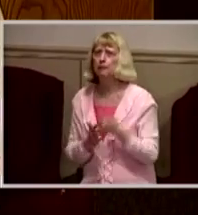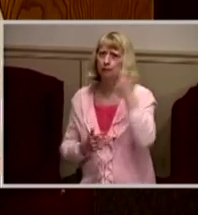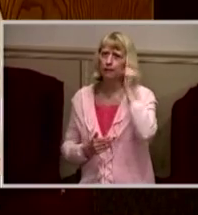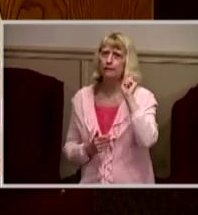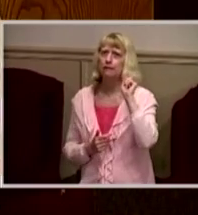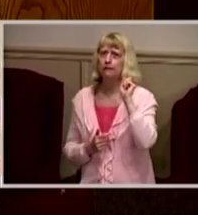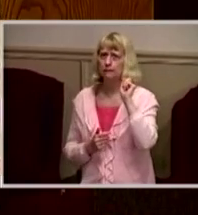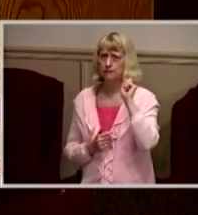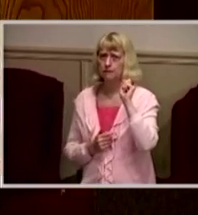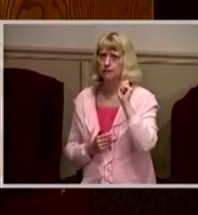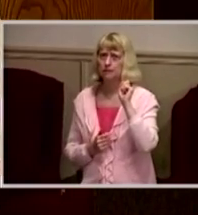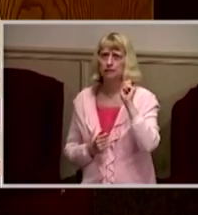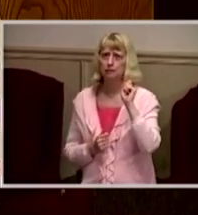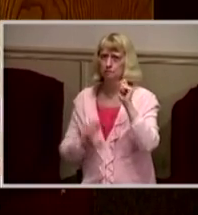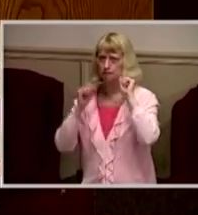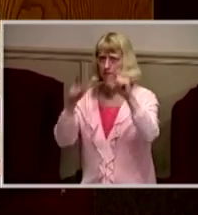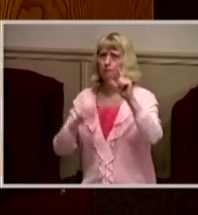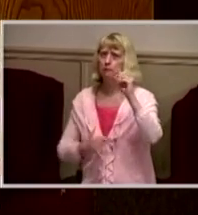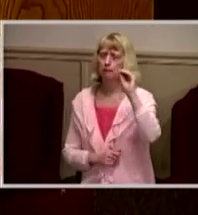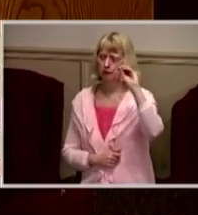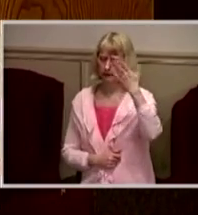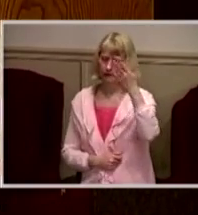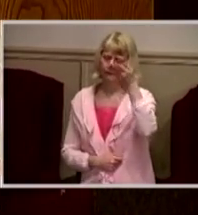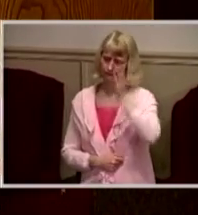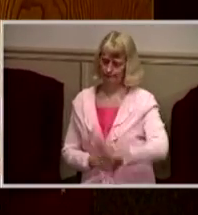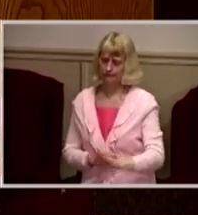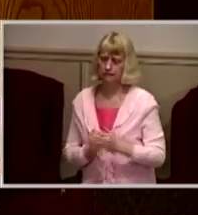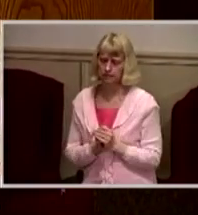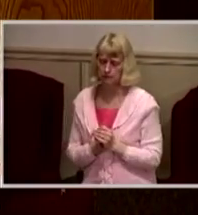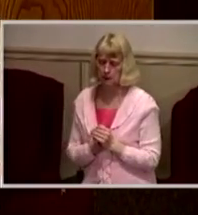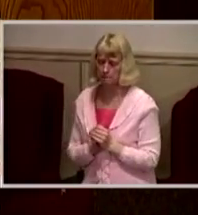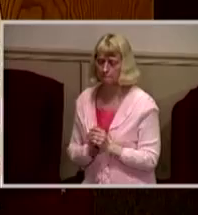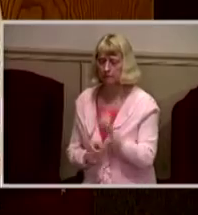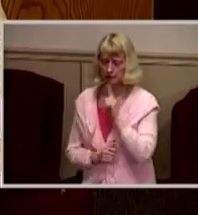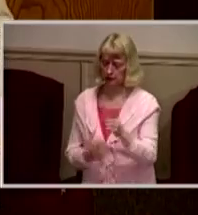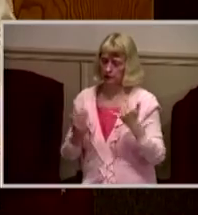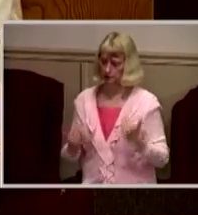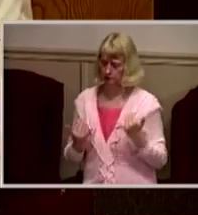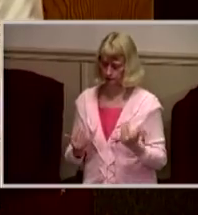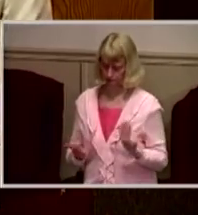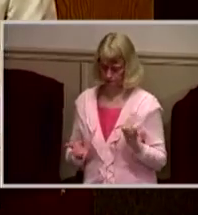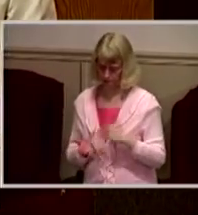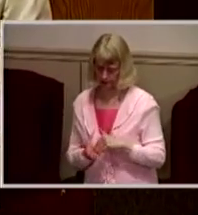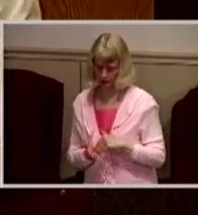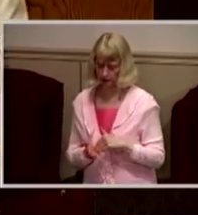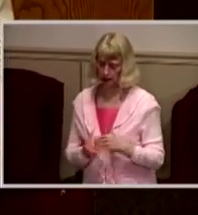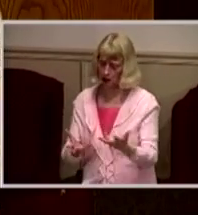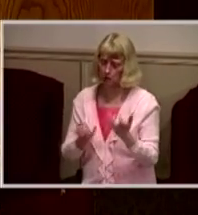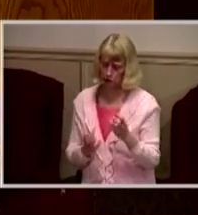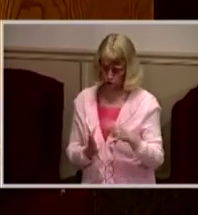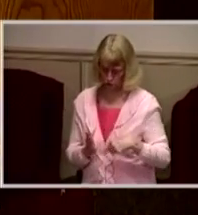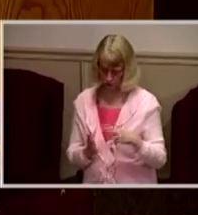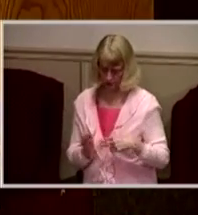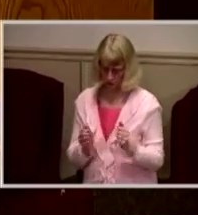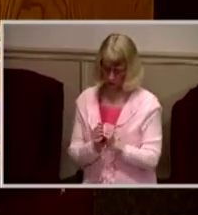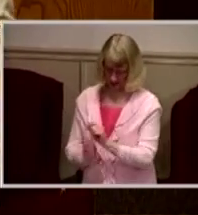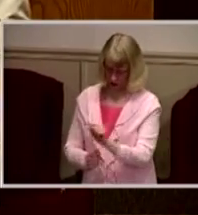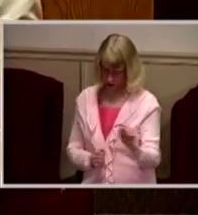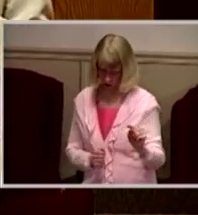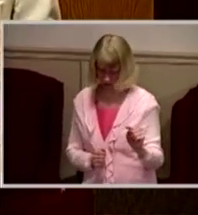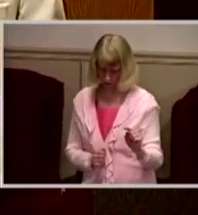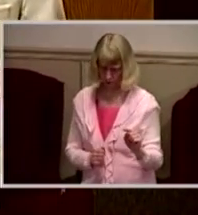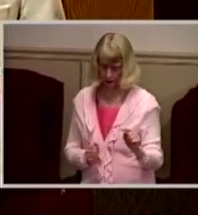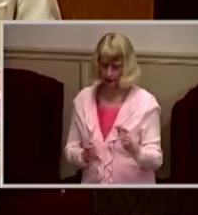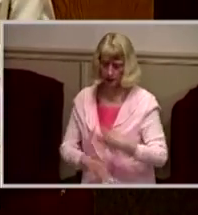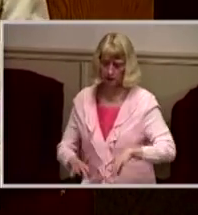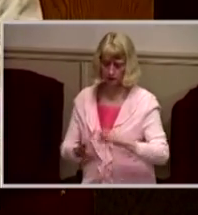of the amazing grace of God. And so today, once again, I just want to read along with you the